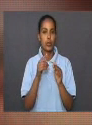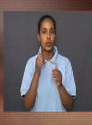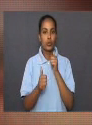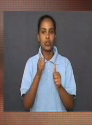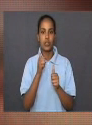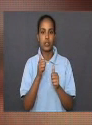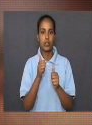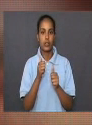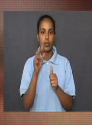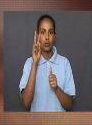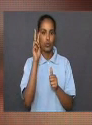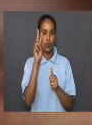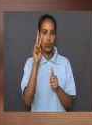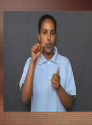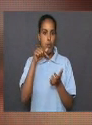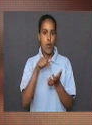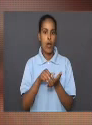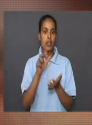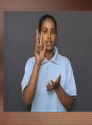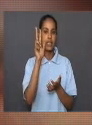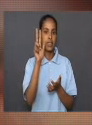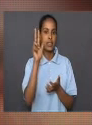depression, which is